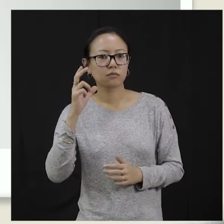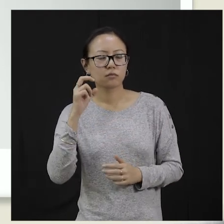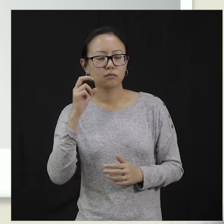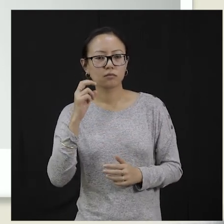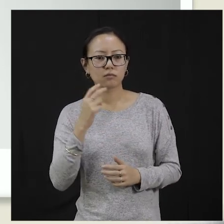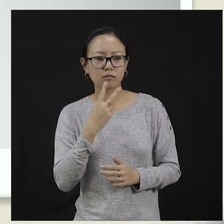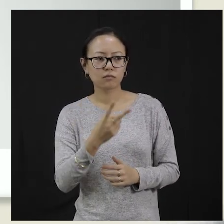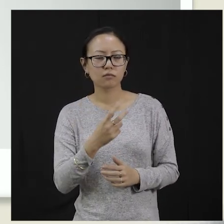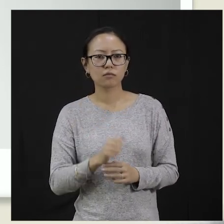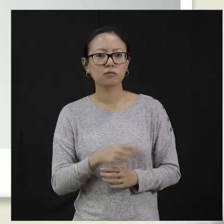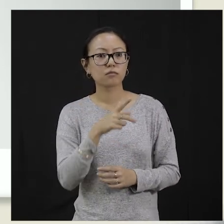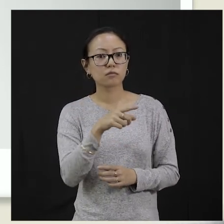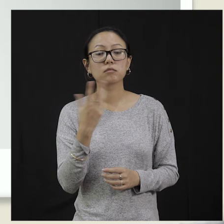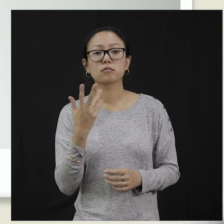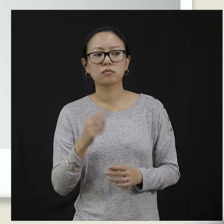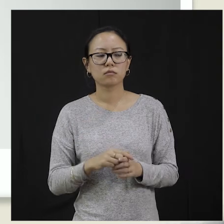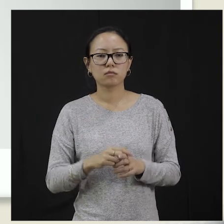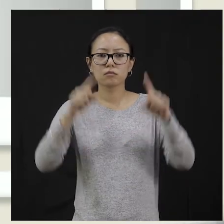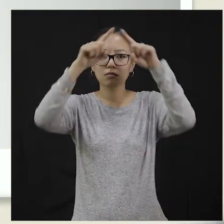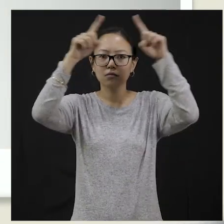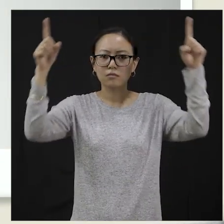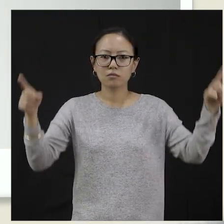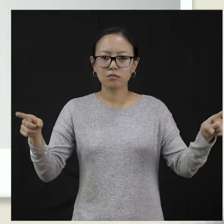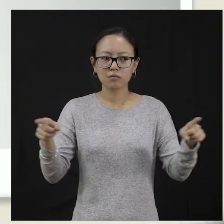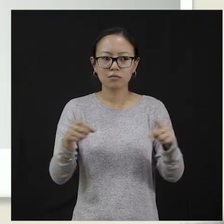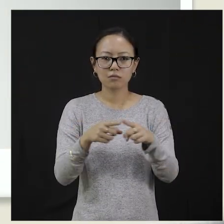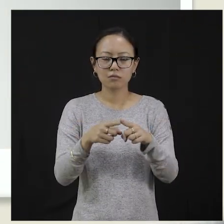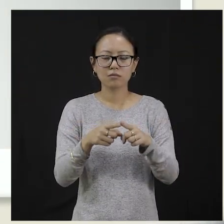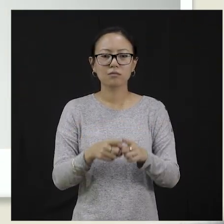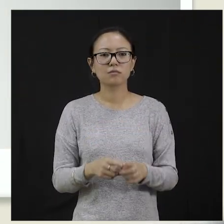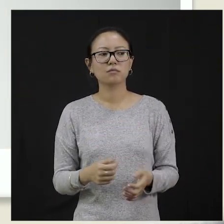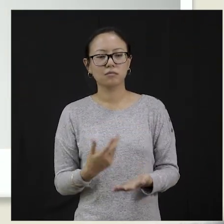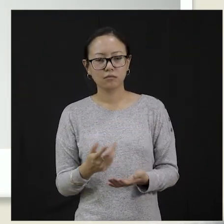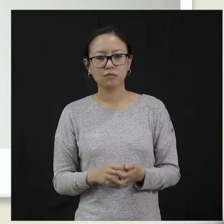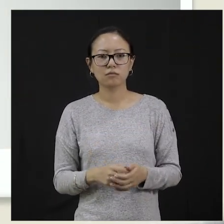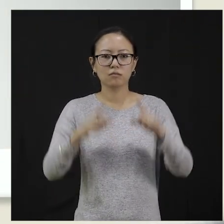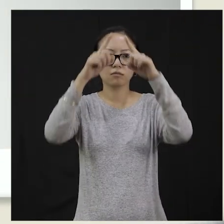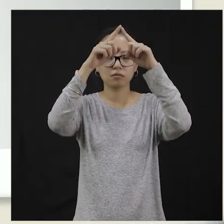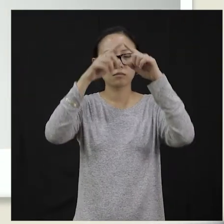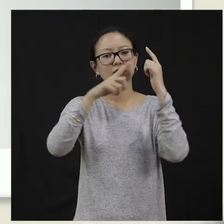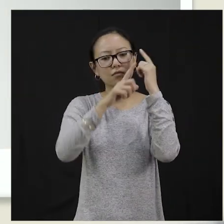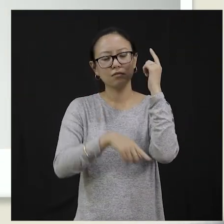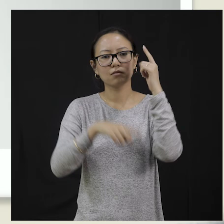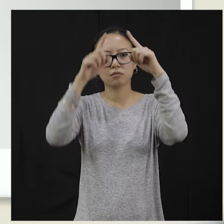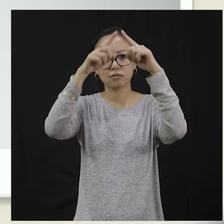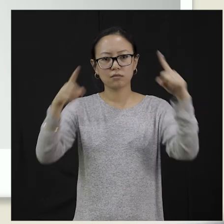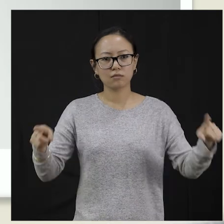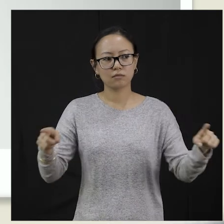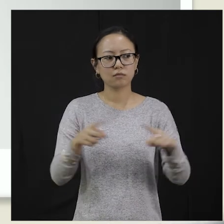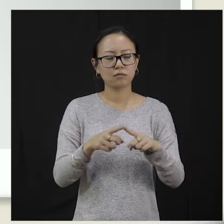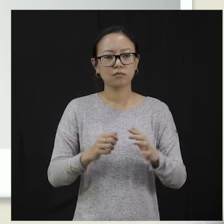is triangle. Yes. Then, today we learned some new words,